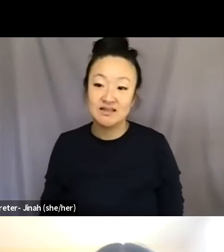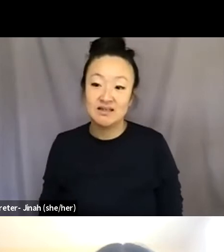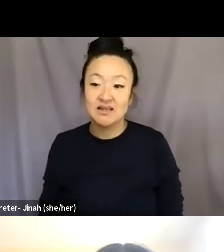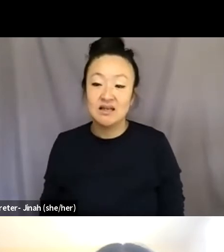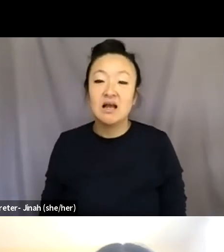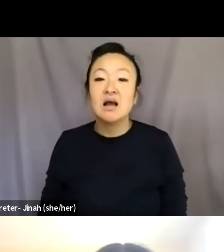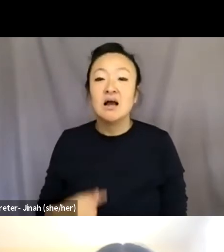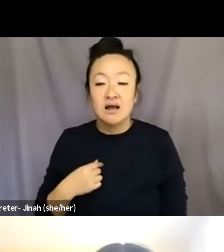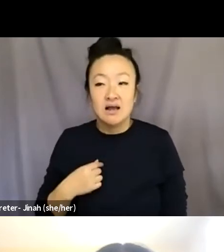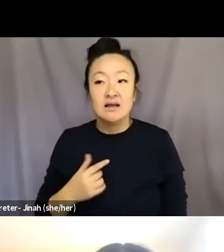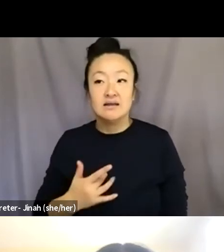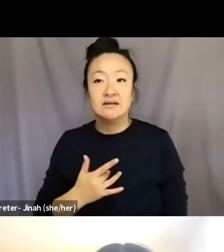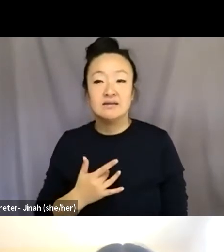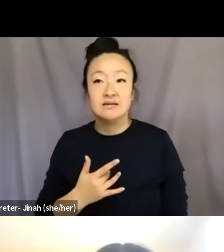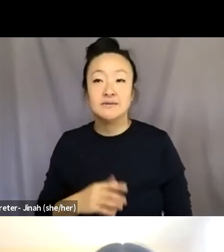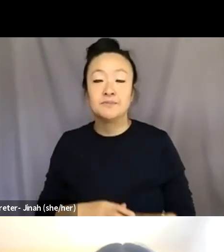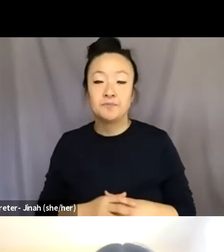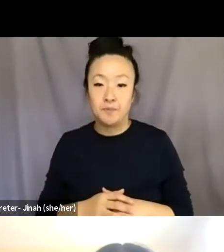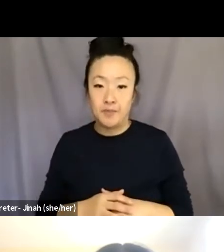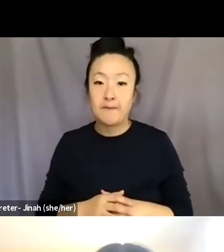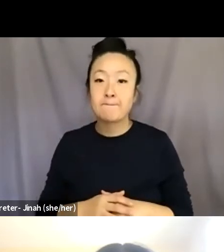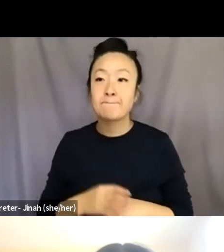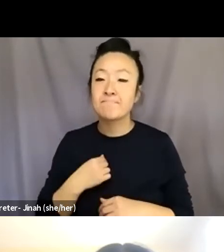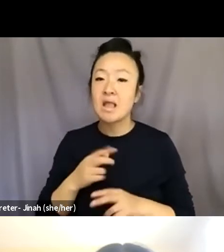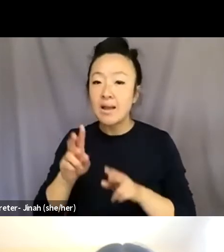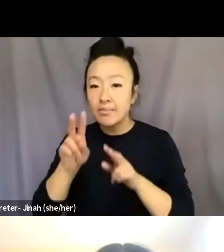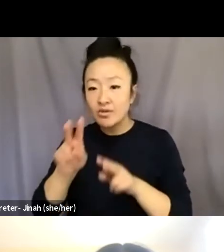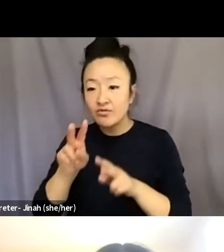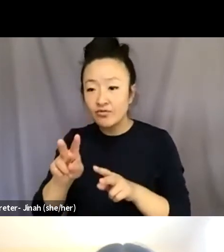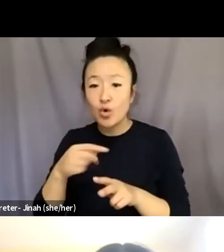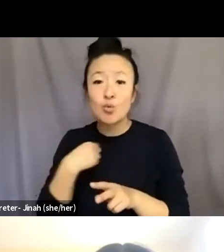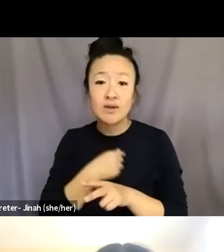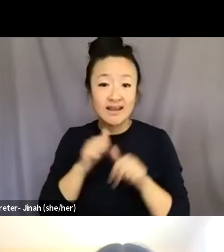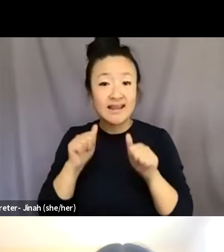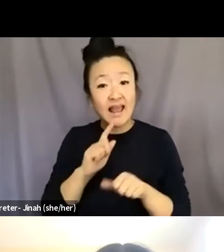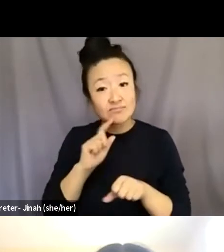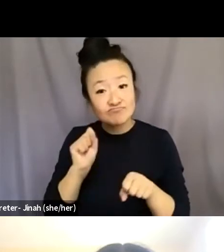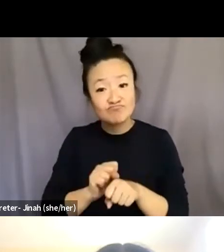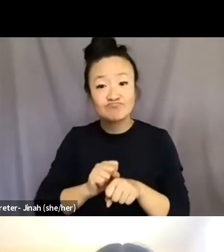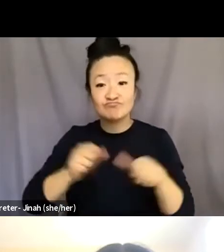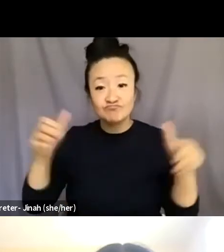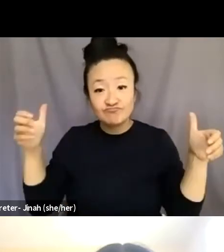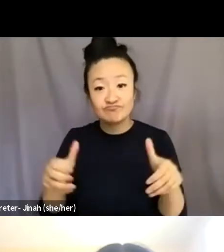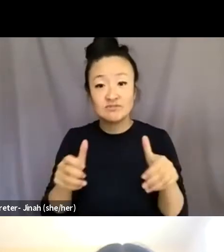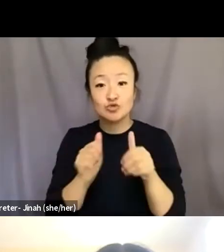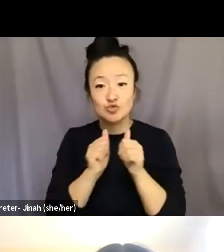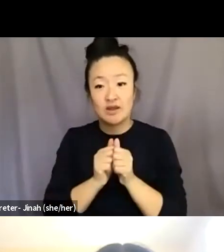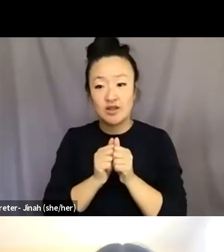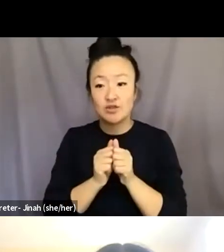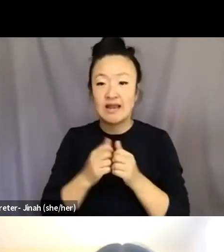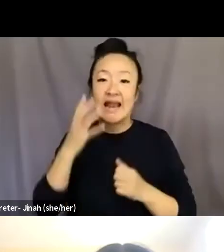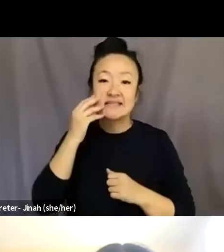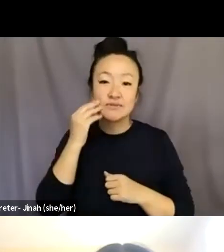I do think that I'm looking forward to this moment when we can be together and experience art in the same